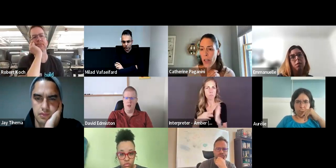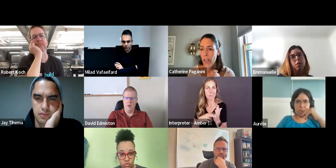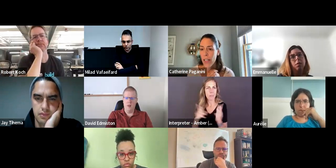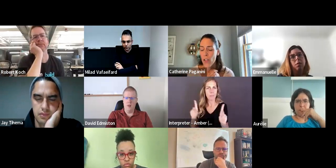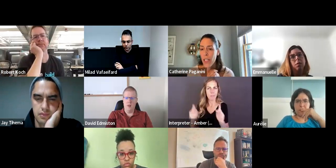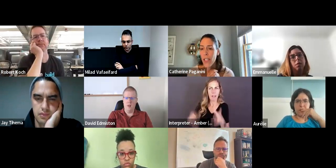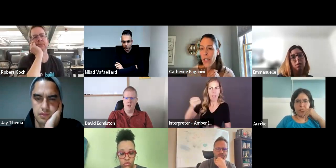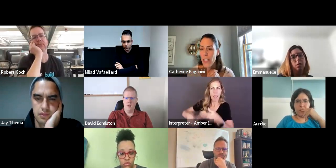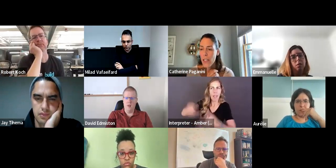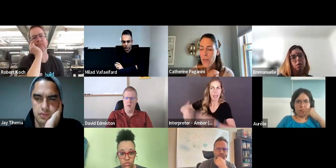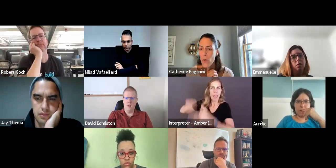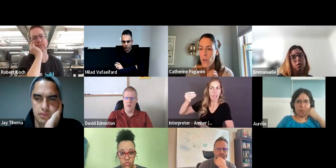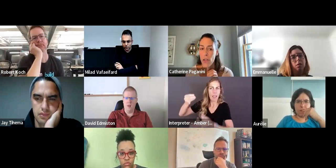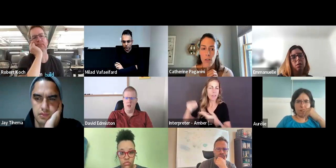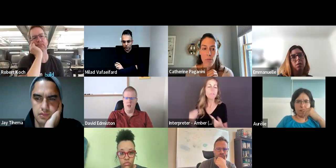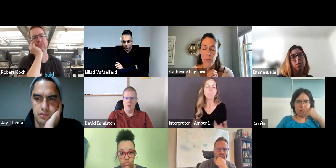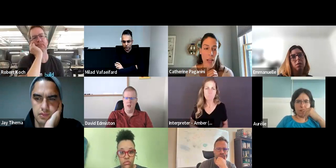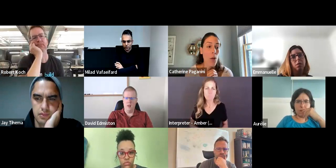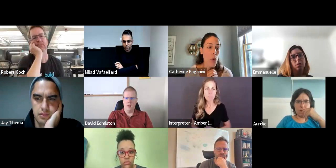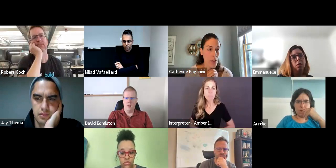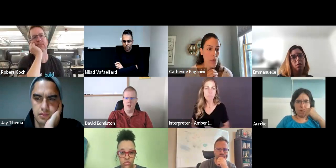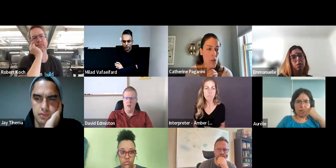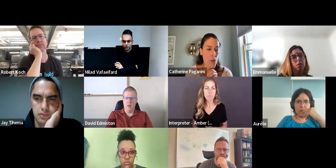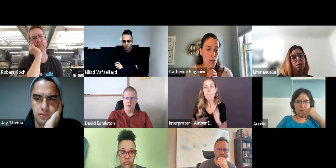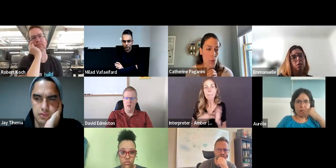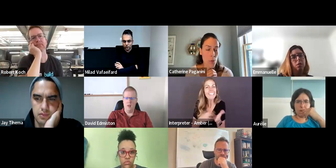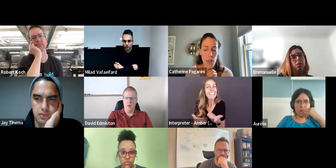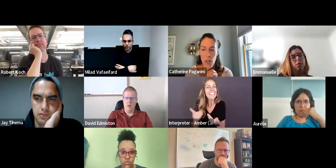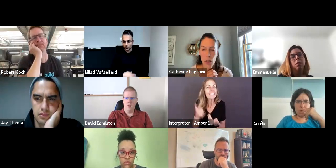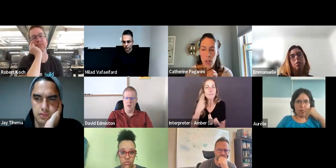So it's really easy for anyone